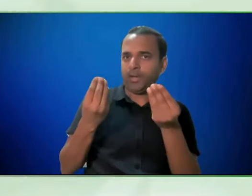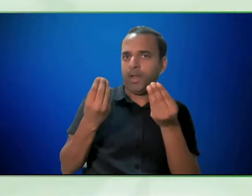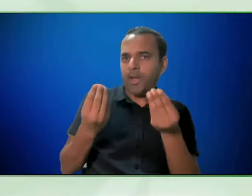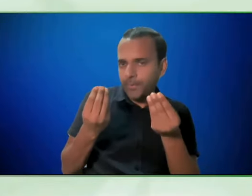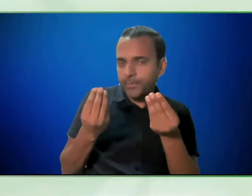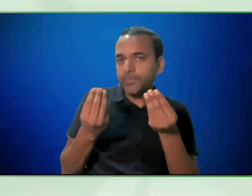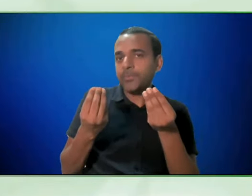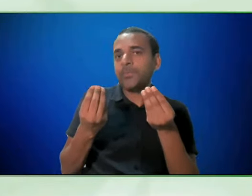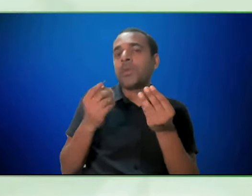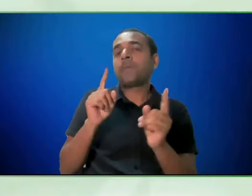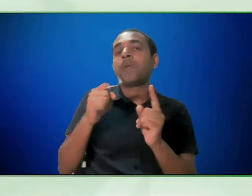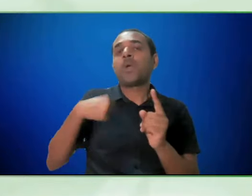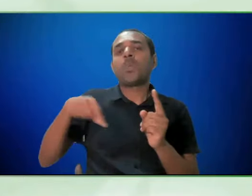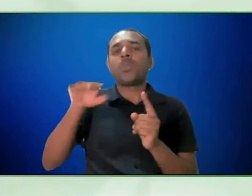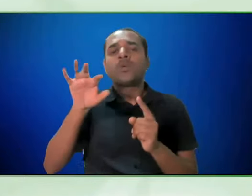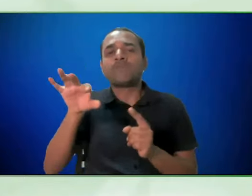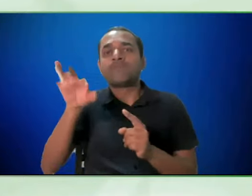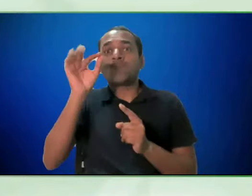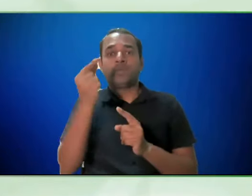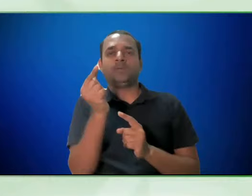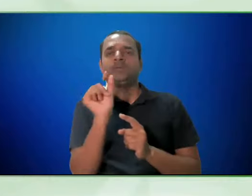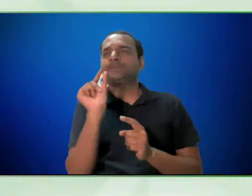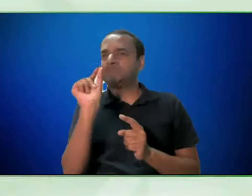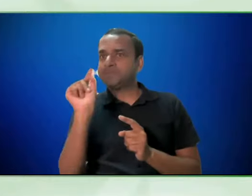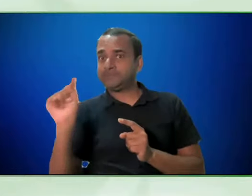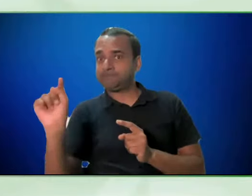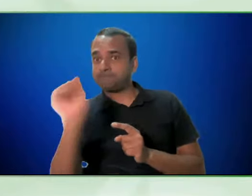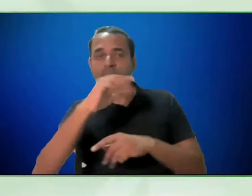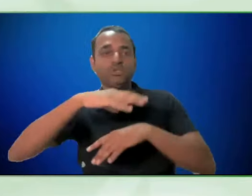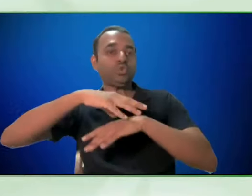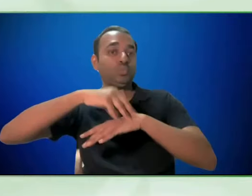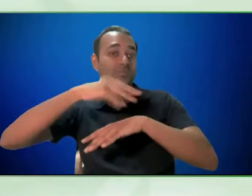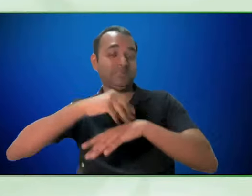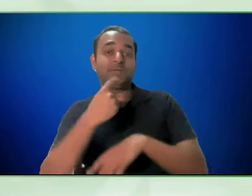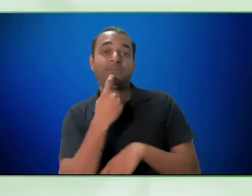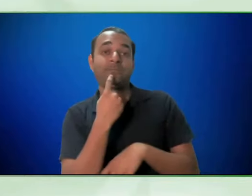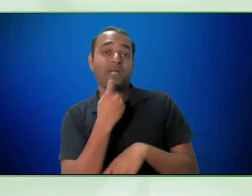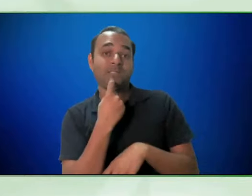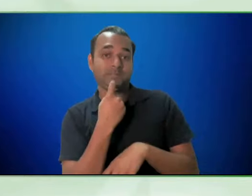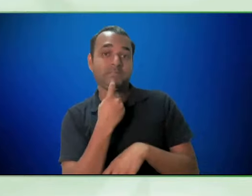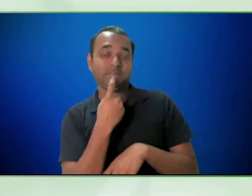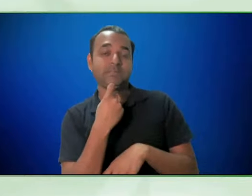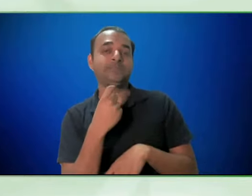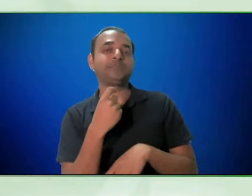And Lars, can you explain to me how the project was conducted? What did you do?